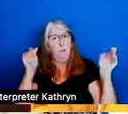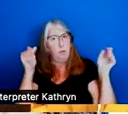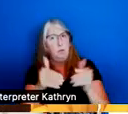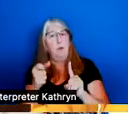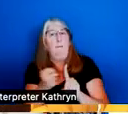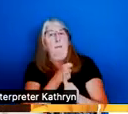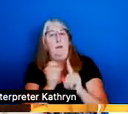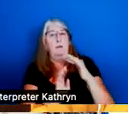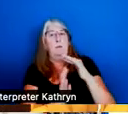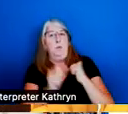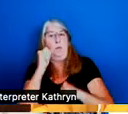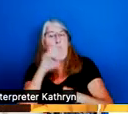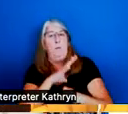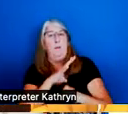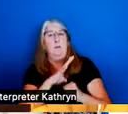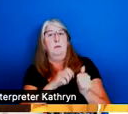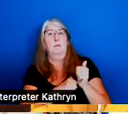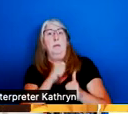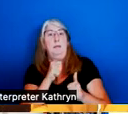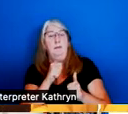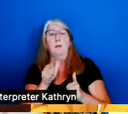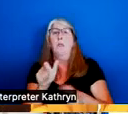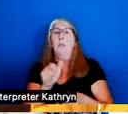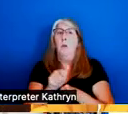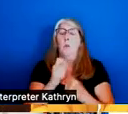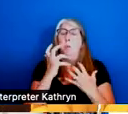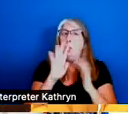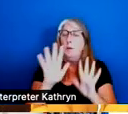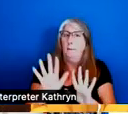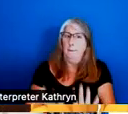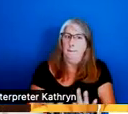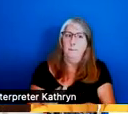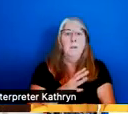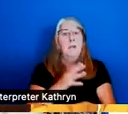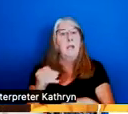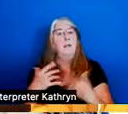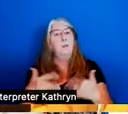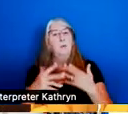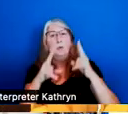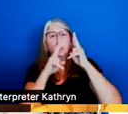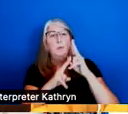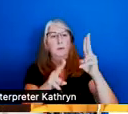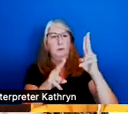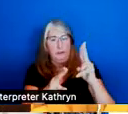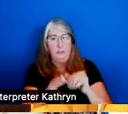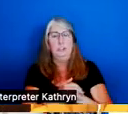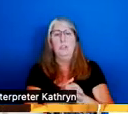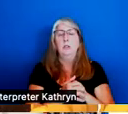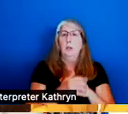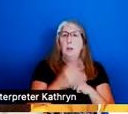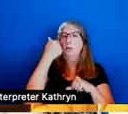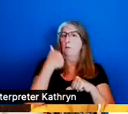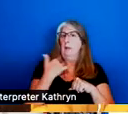immigrant women. That work was amazing. And it was a real privilege. It felt like, to me, like